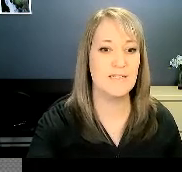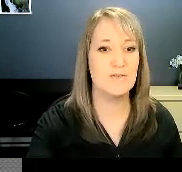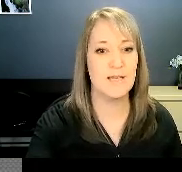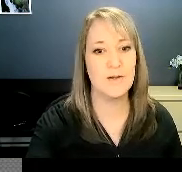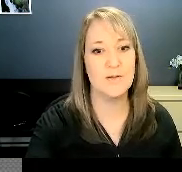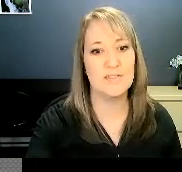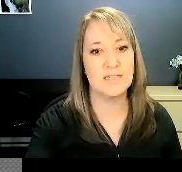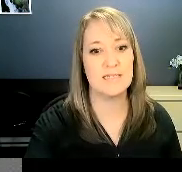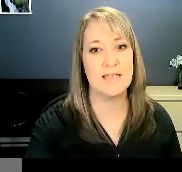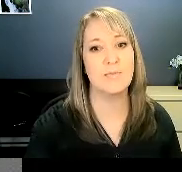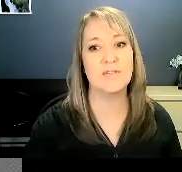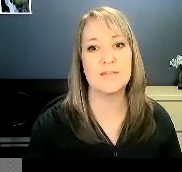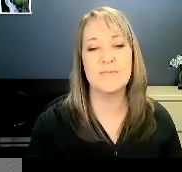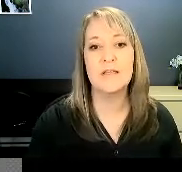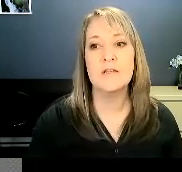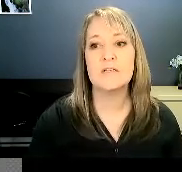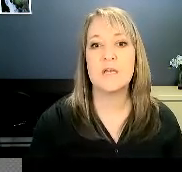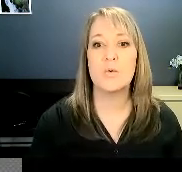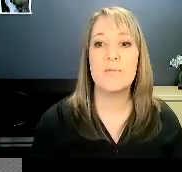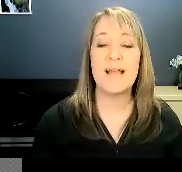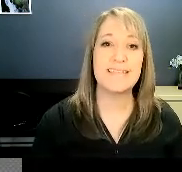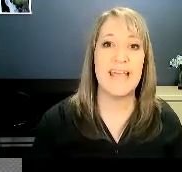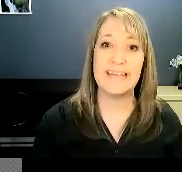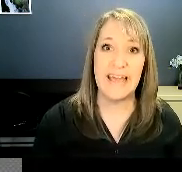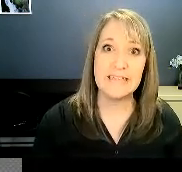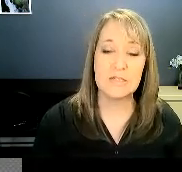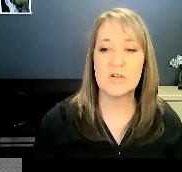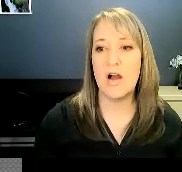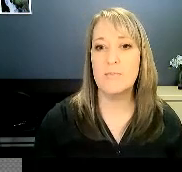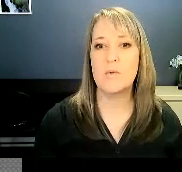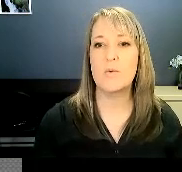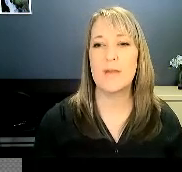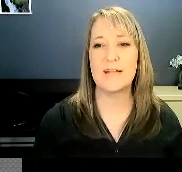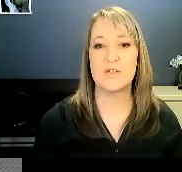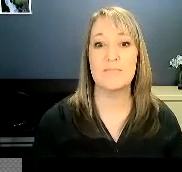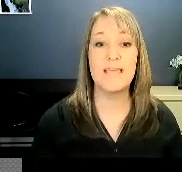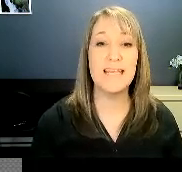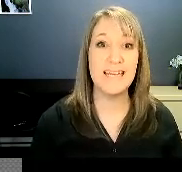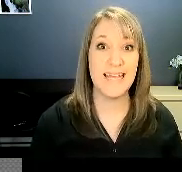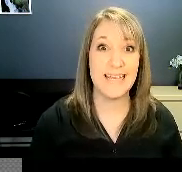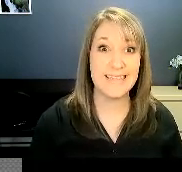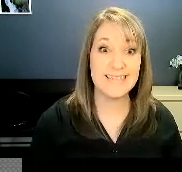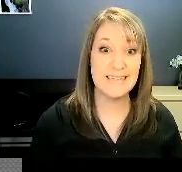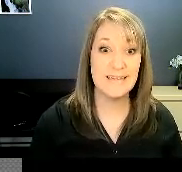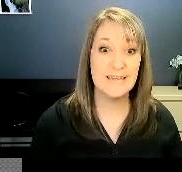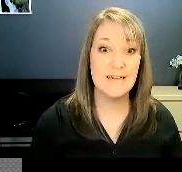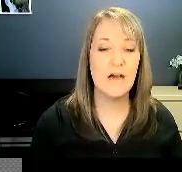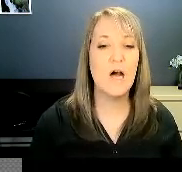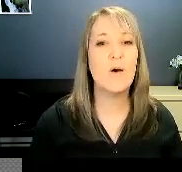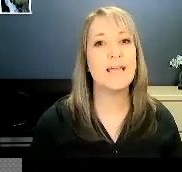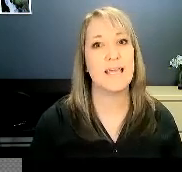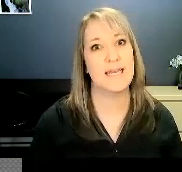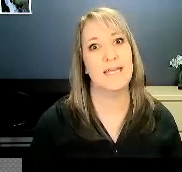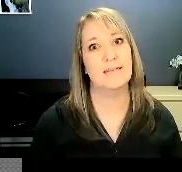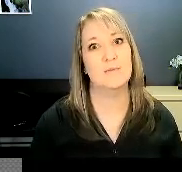time it's used there in those 6 examples. So we might say get or got, but what we actually mean is,